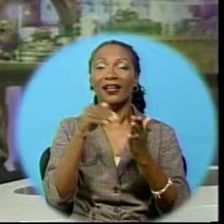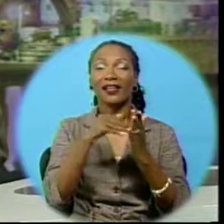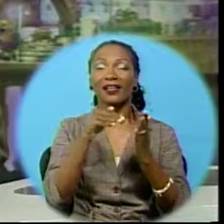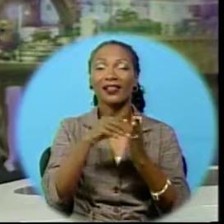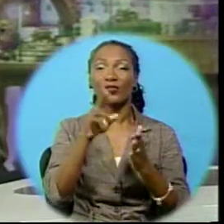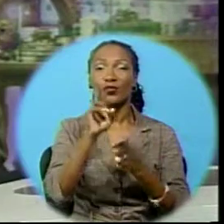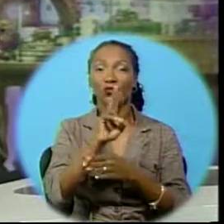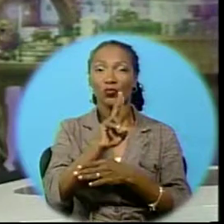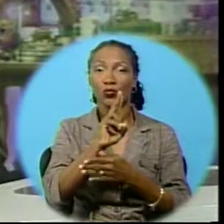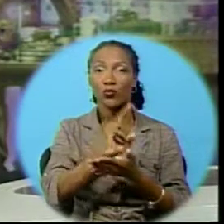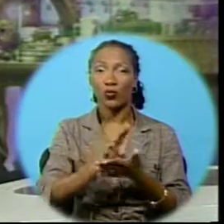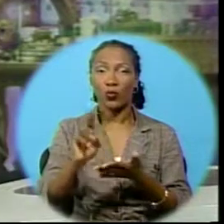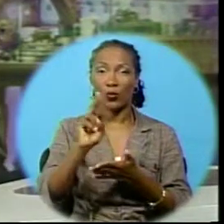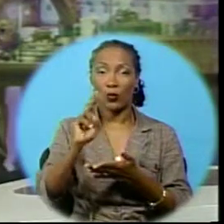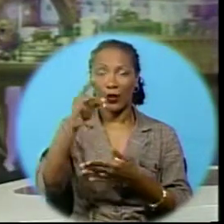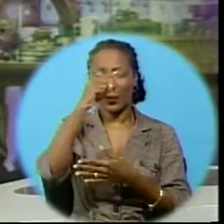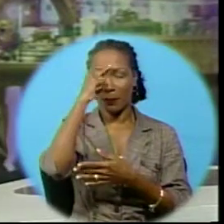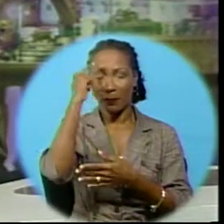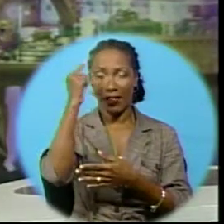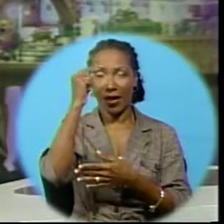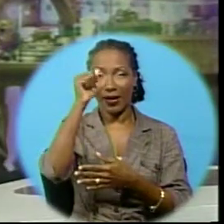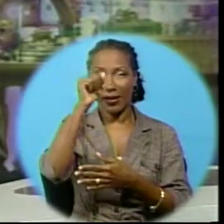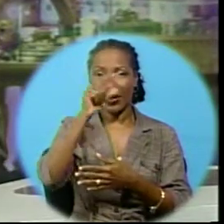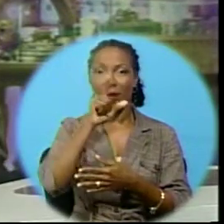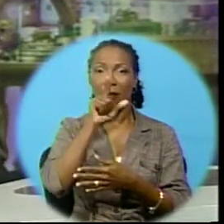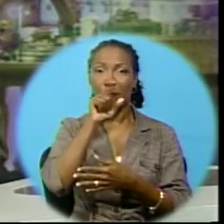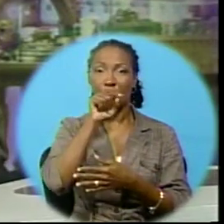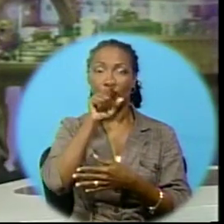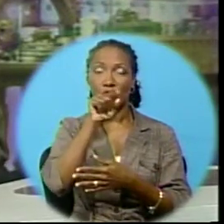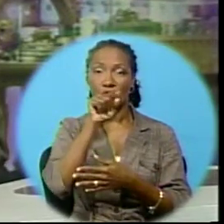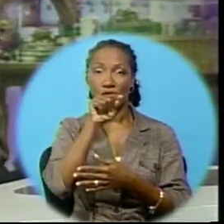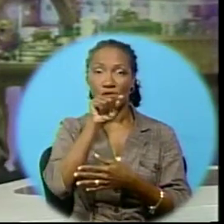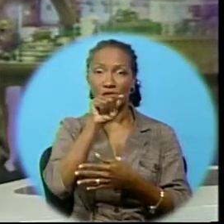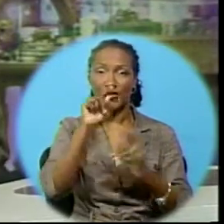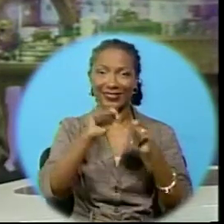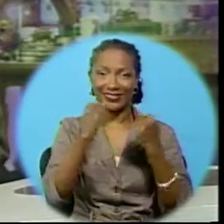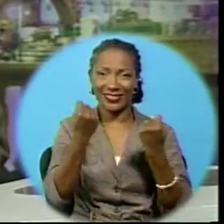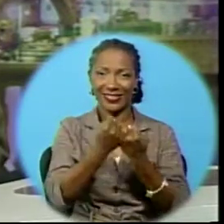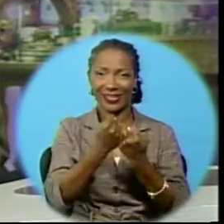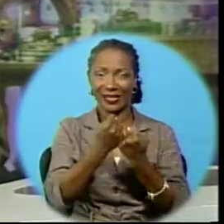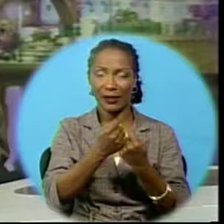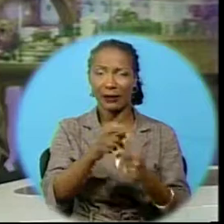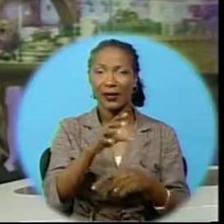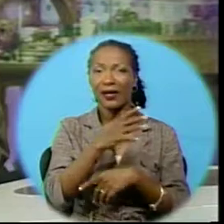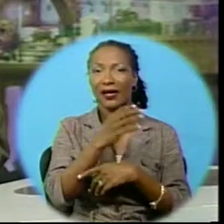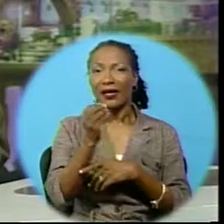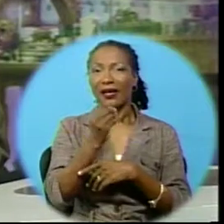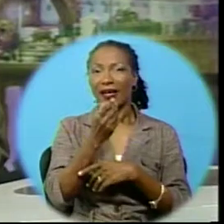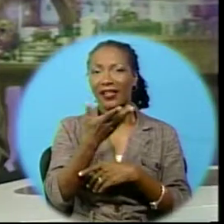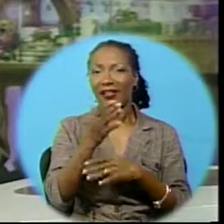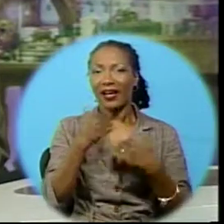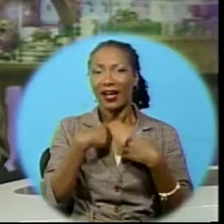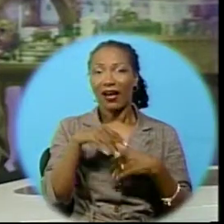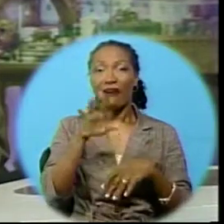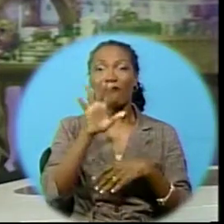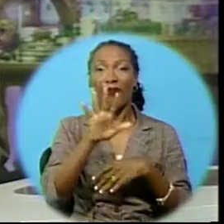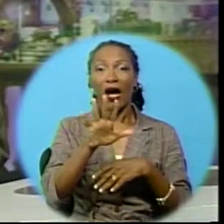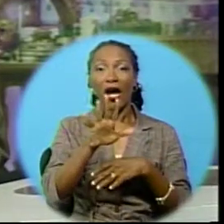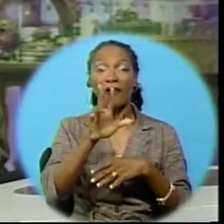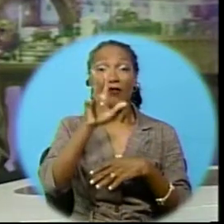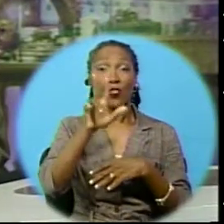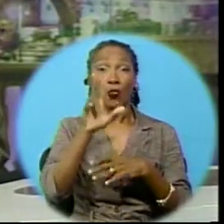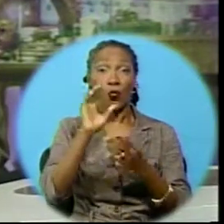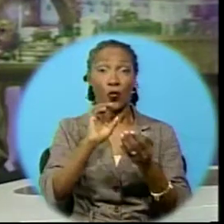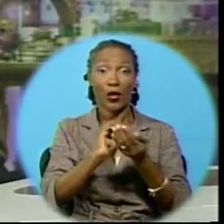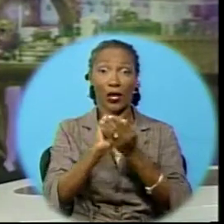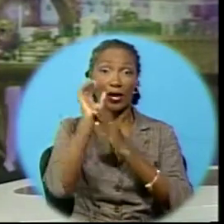75-51. Point guard Tamisha Flats was the game's high scorer with 21 points, including 5 three-pointers, while her